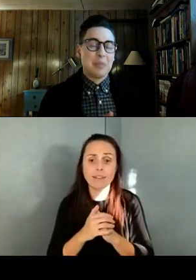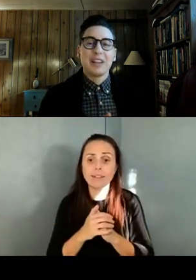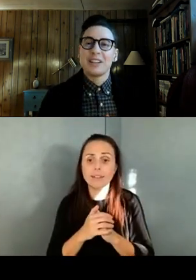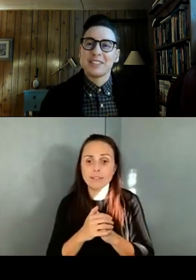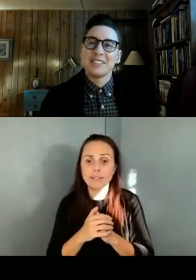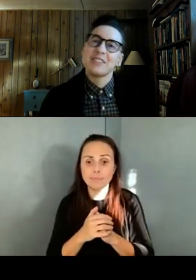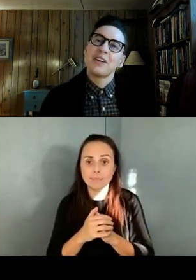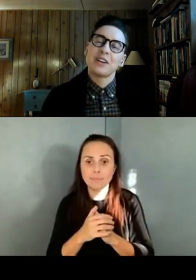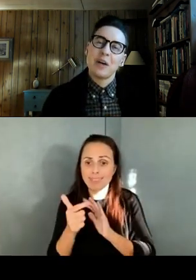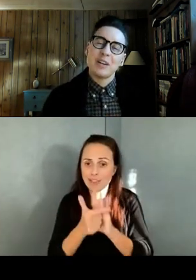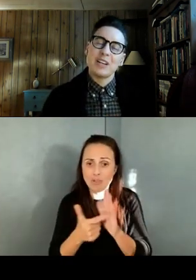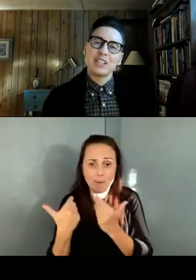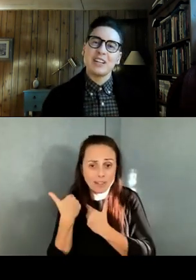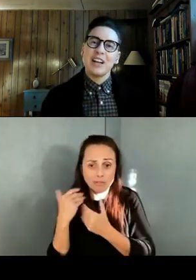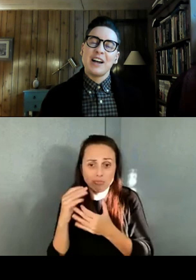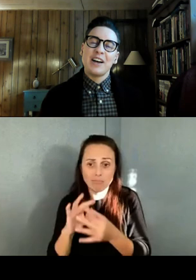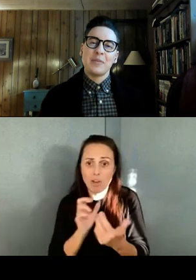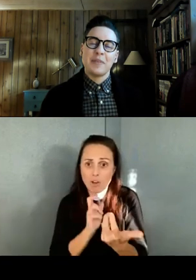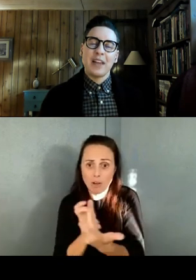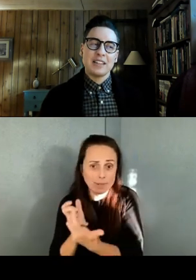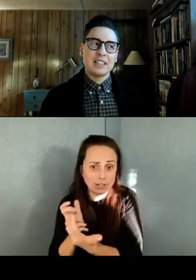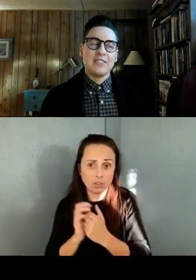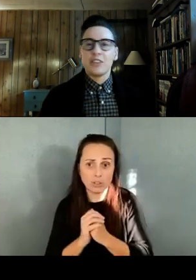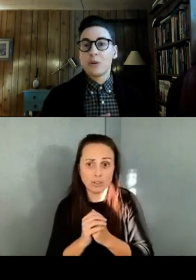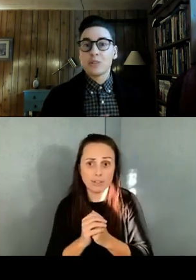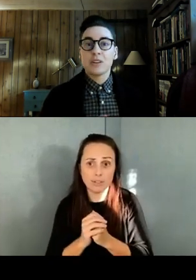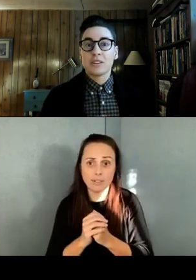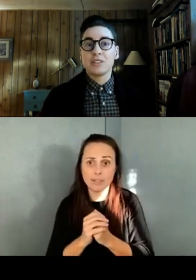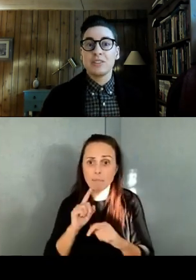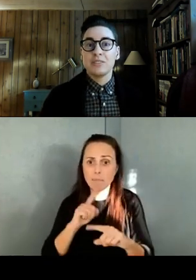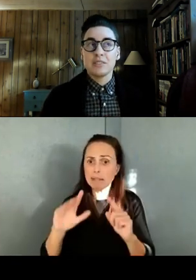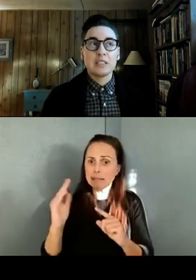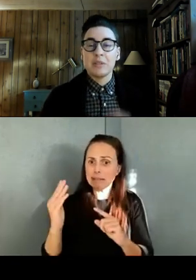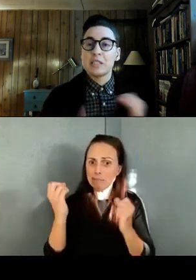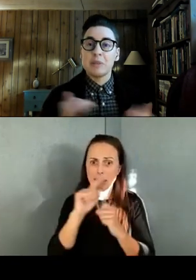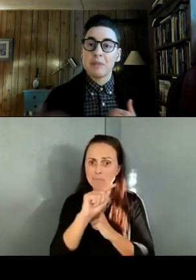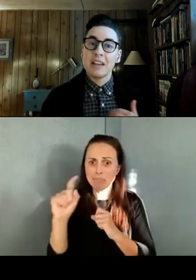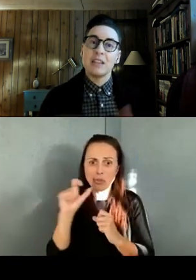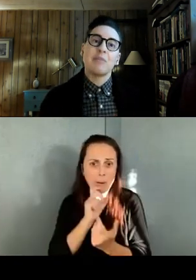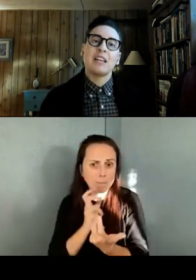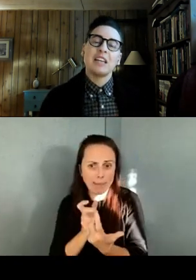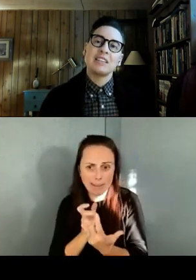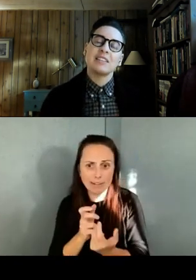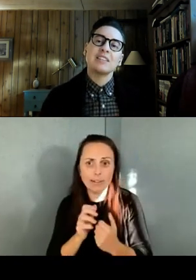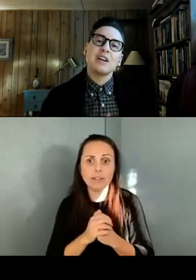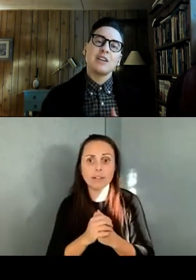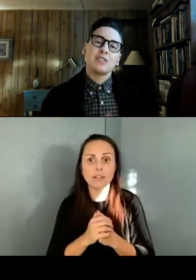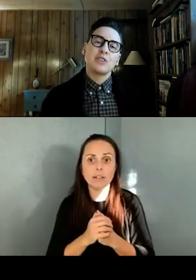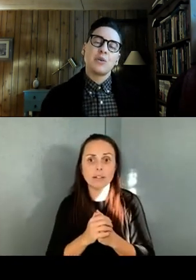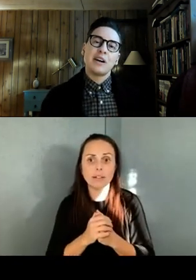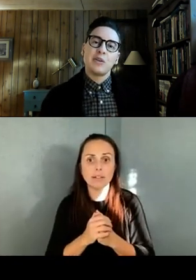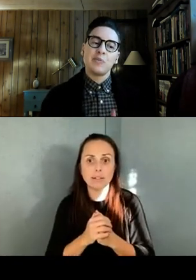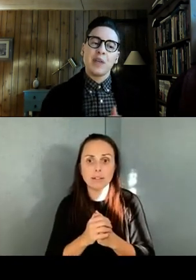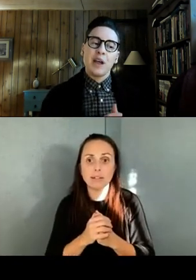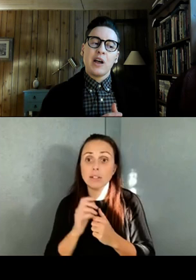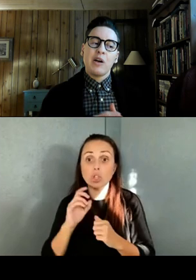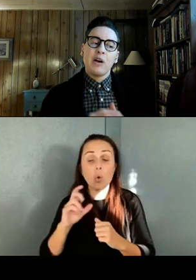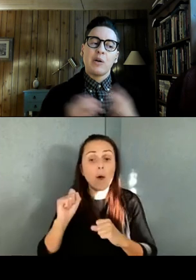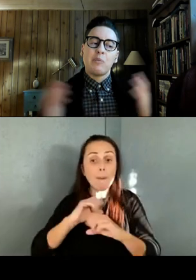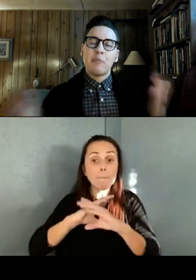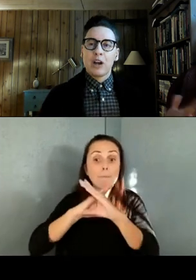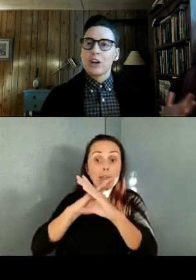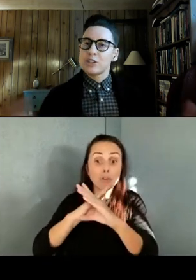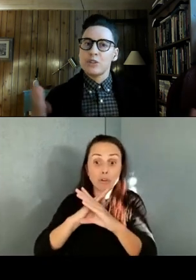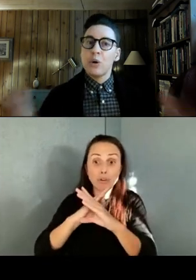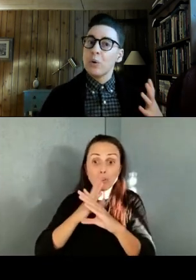legal obligations around accommodation. And even those aren't seeming to be met in many cases. So